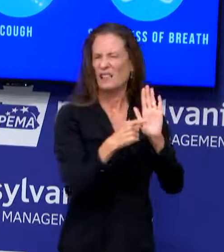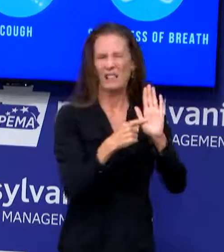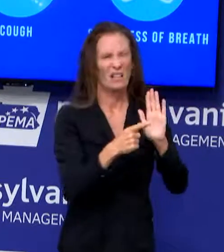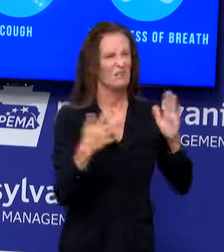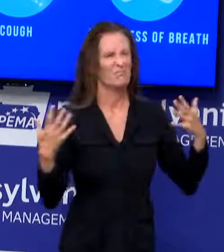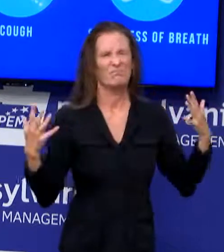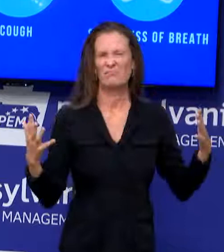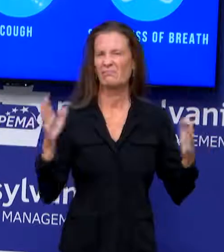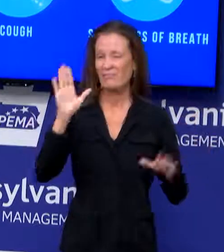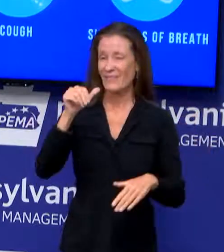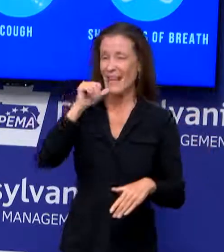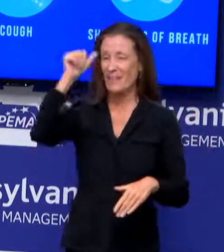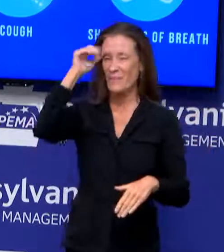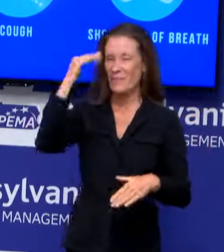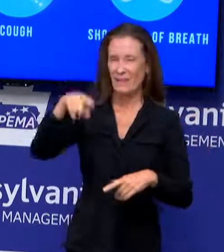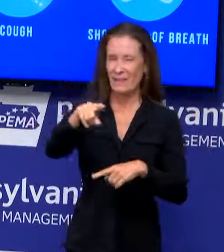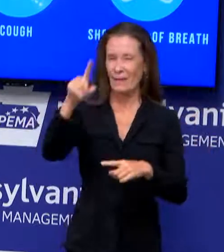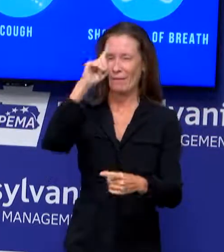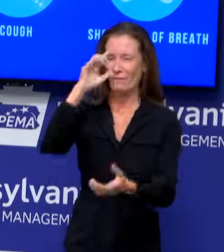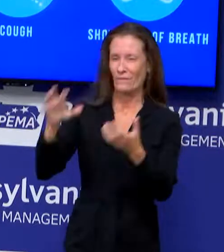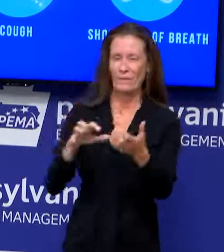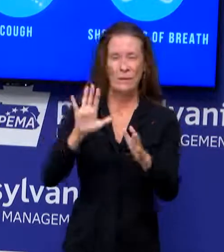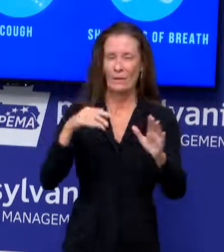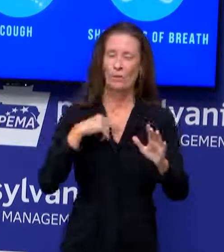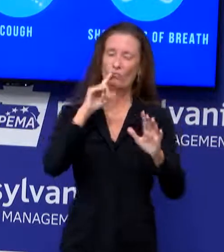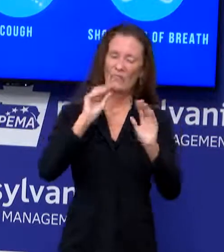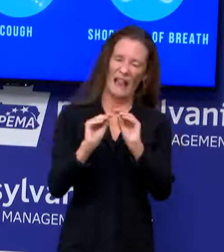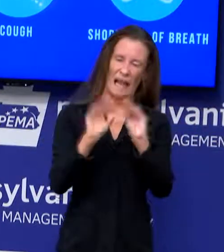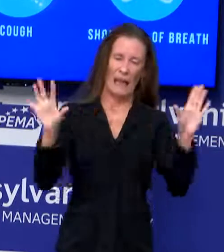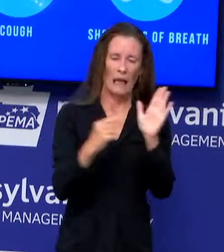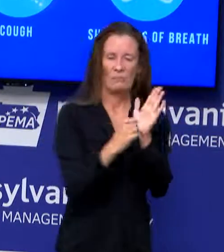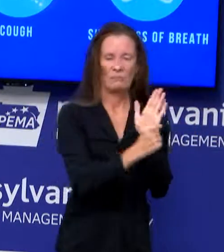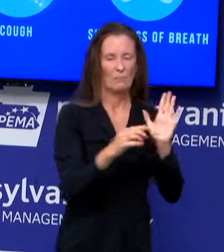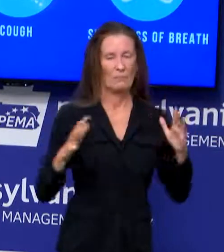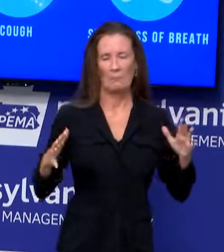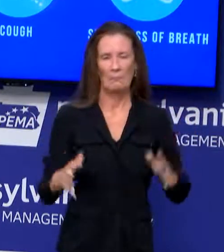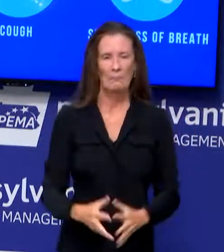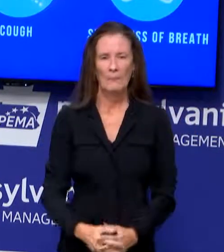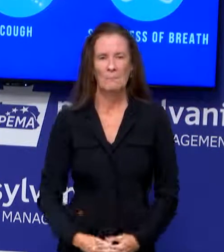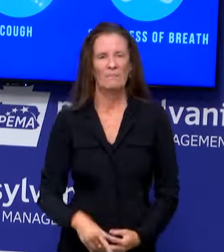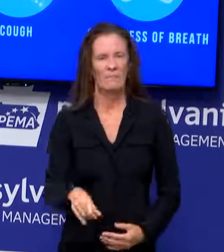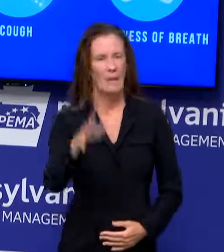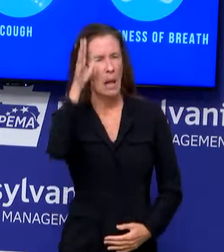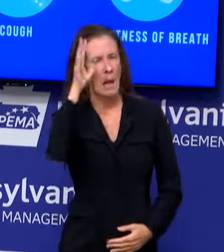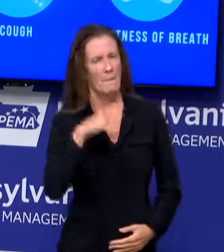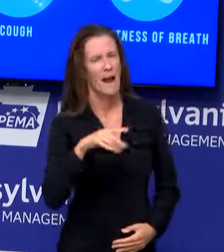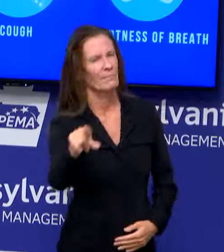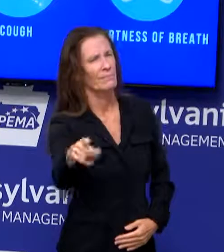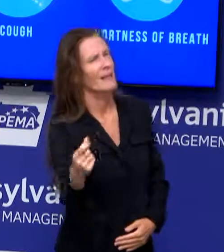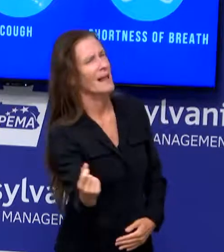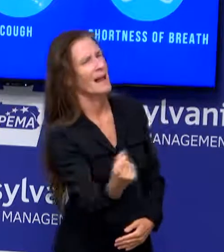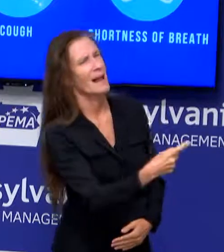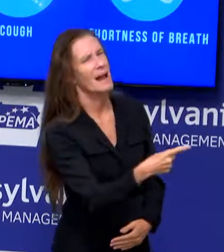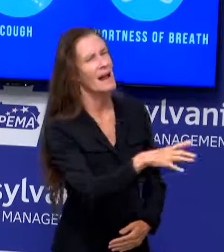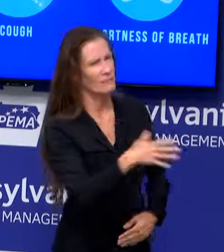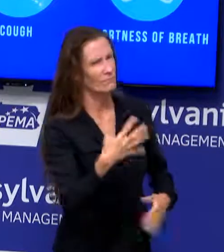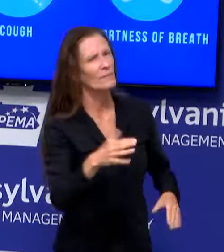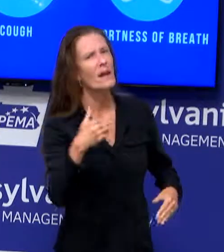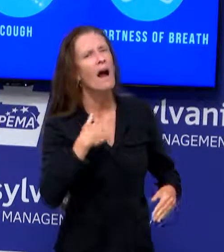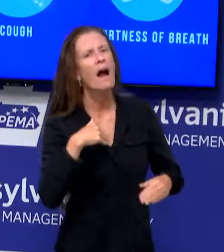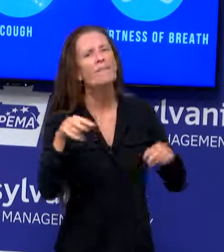to make sure that we were crystal clear. Yes? PIAA Oversight Committee is meeting top of the hour